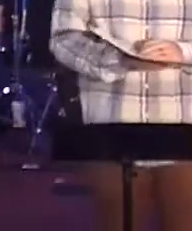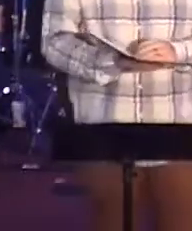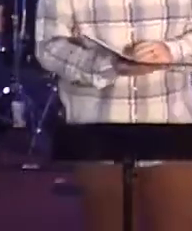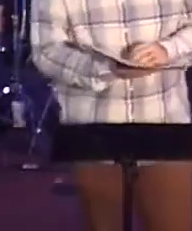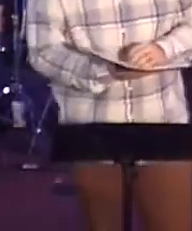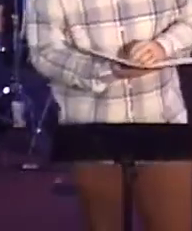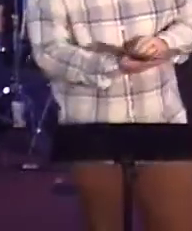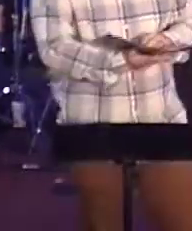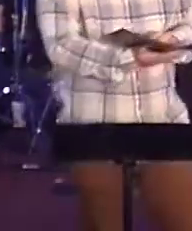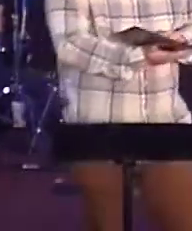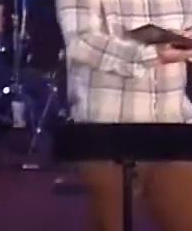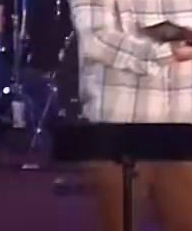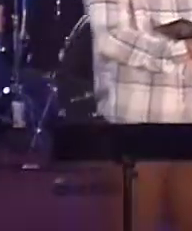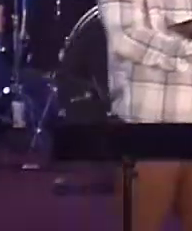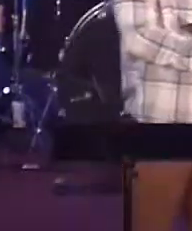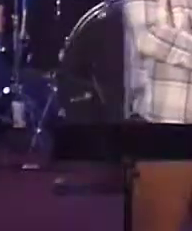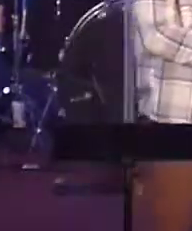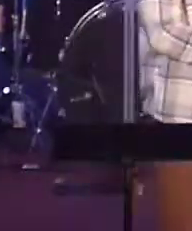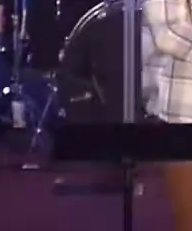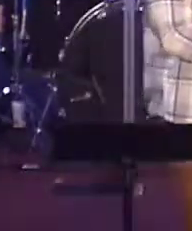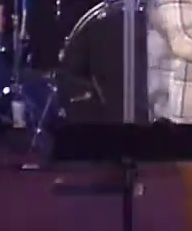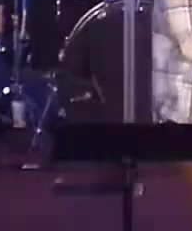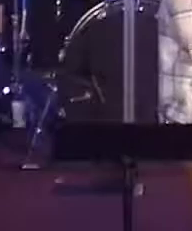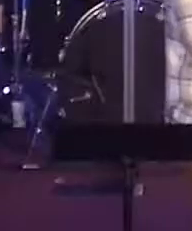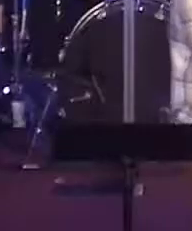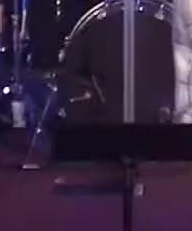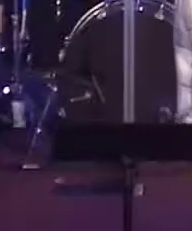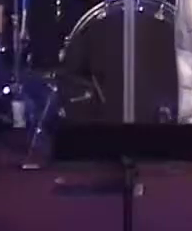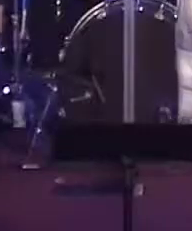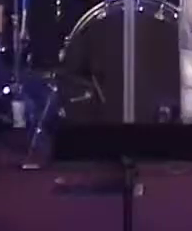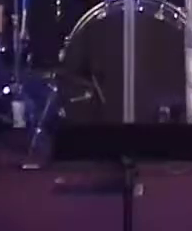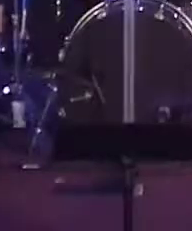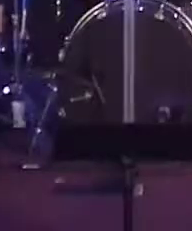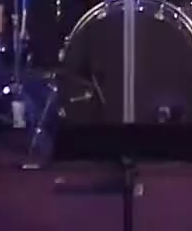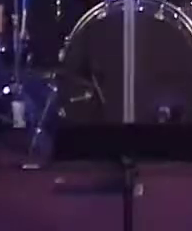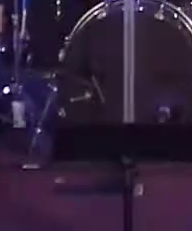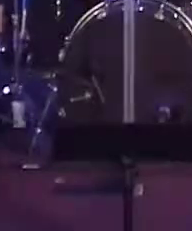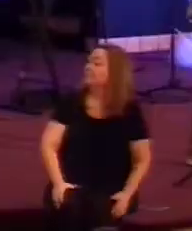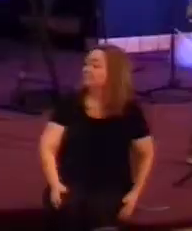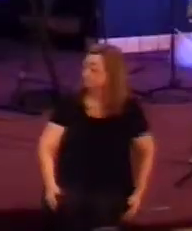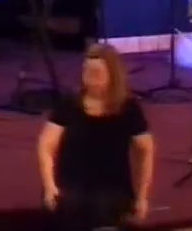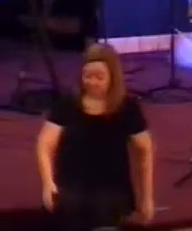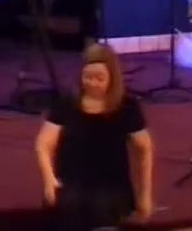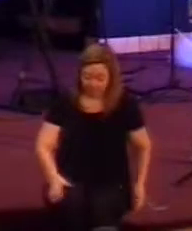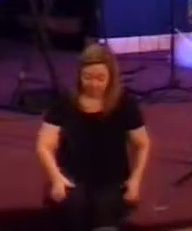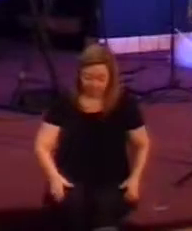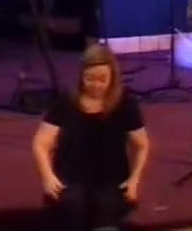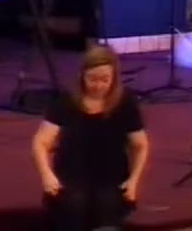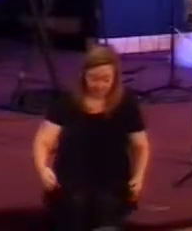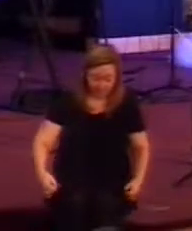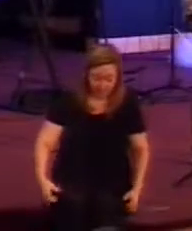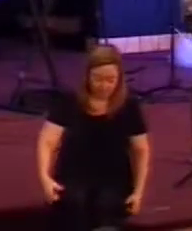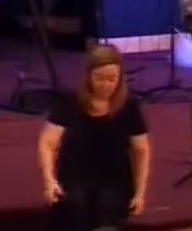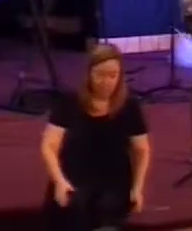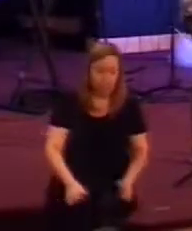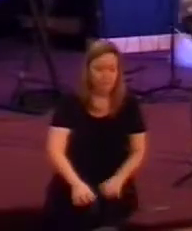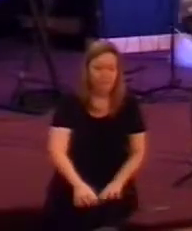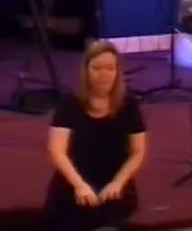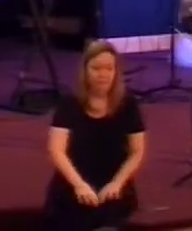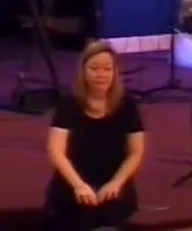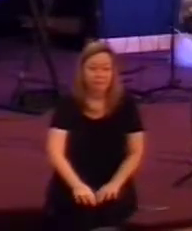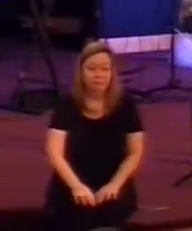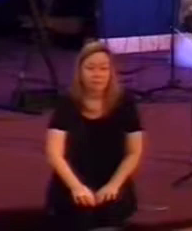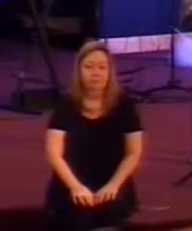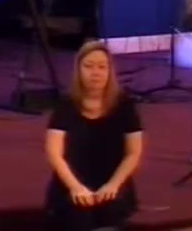Apostle Paul gives us two examples. He says, as it is written, speaking of to Abraham, I have made you the father of many